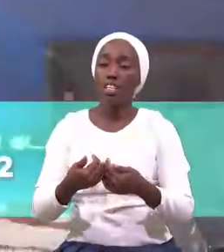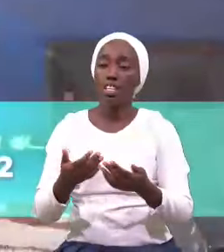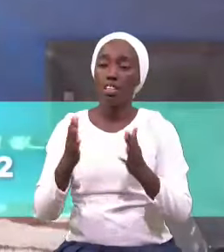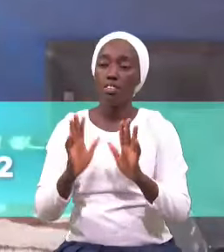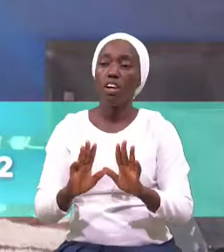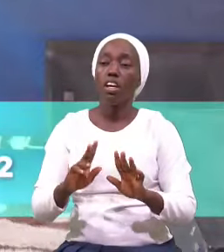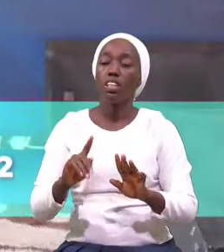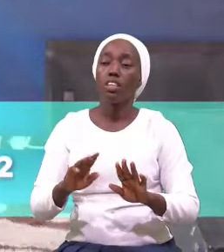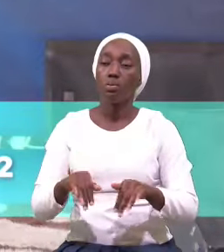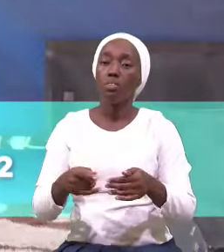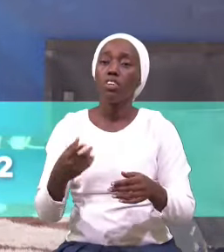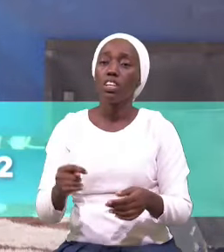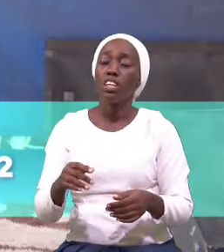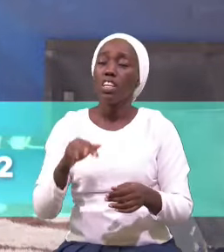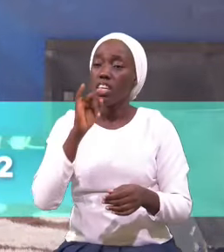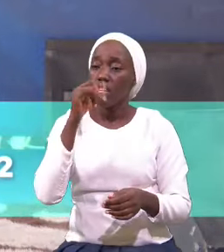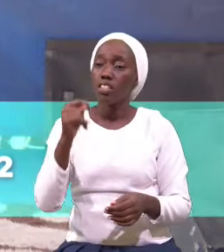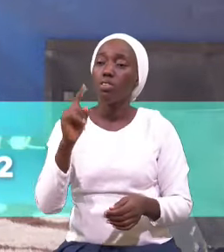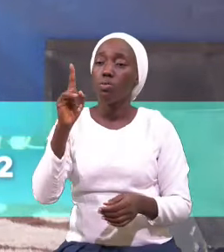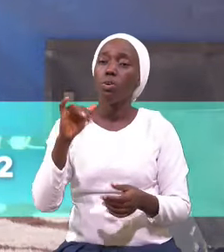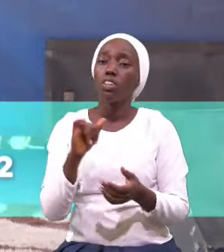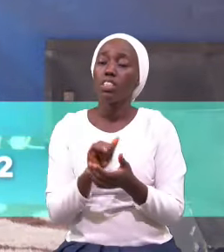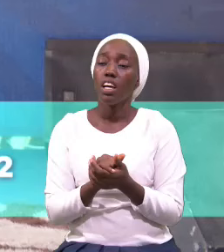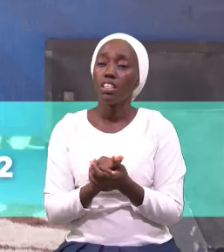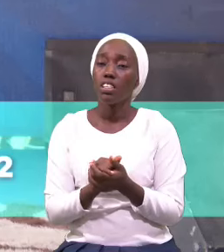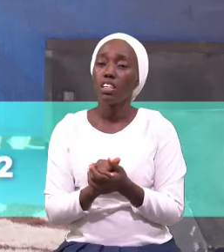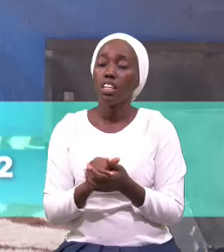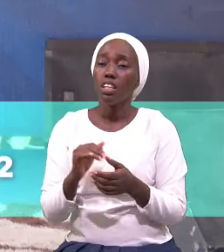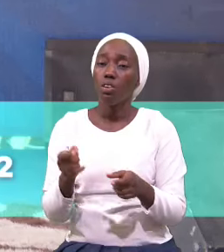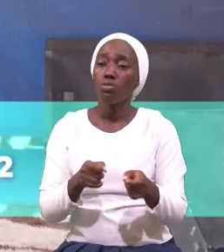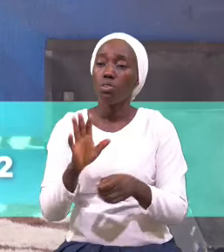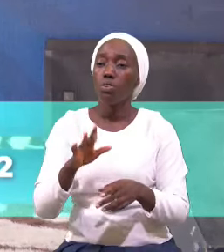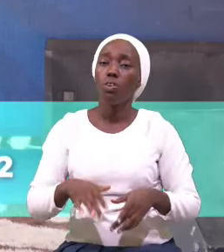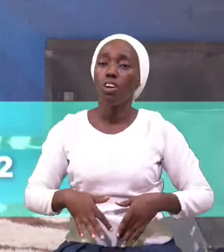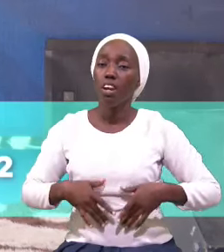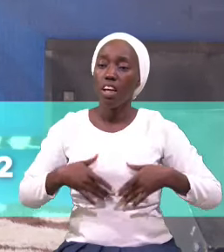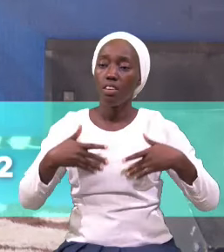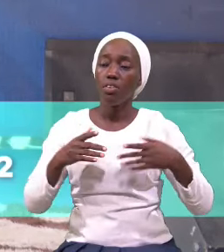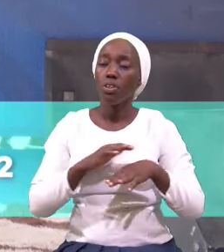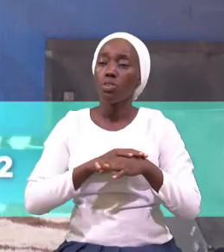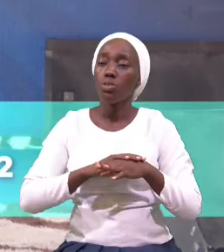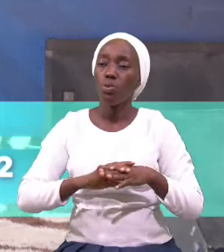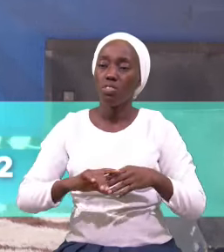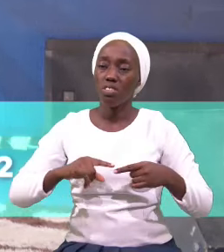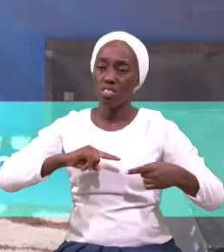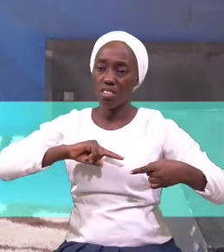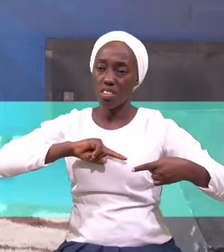the nourisher, is the one that will bless your life. Don't grieve him.